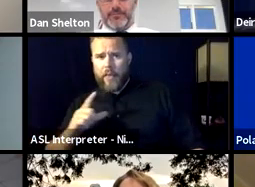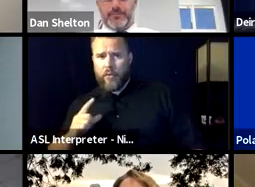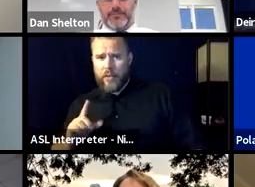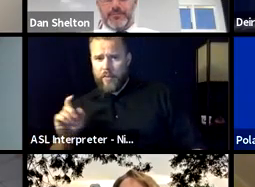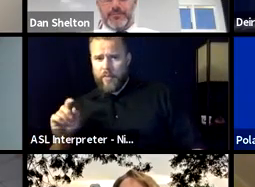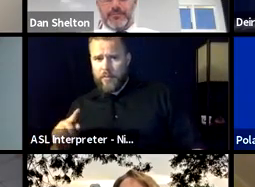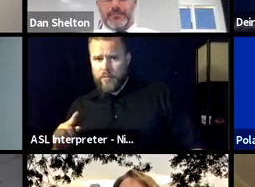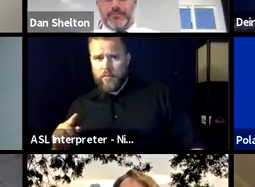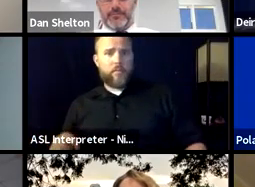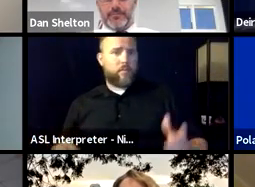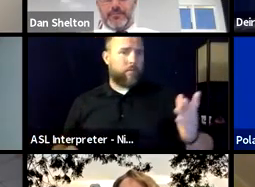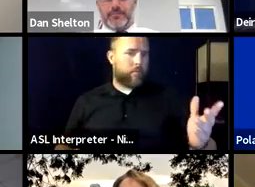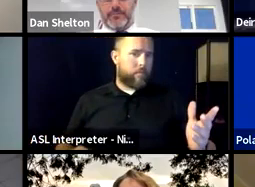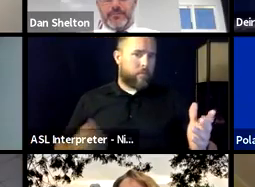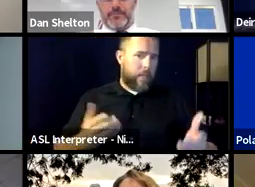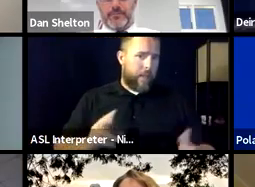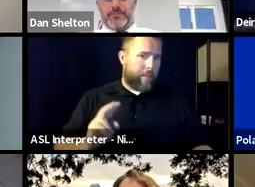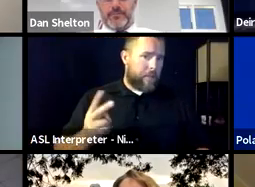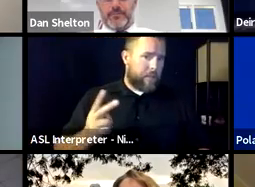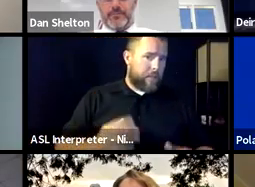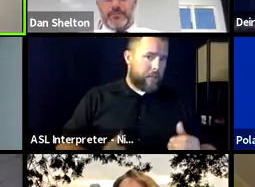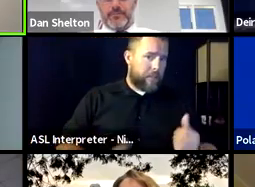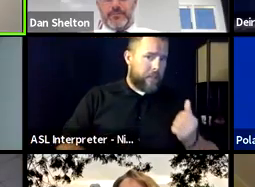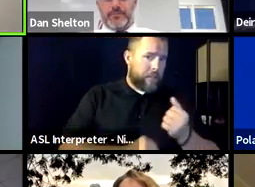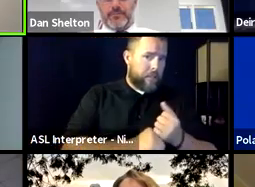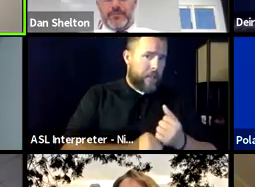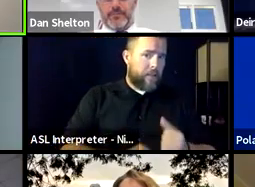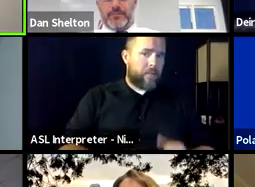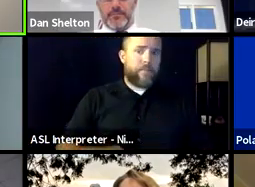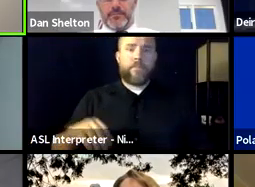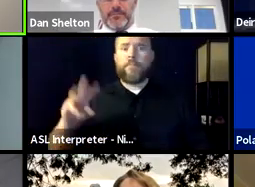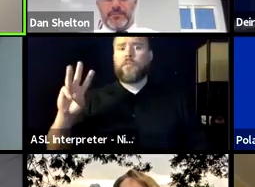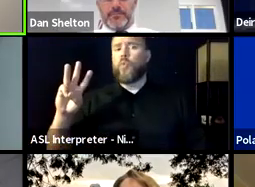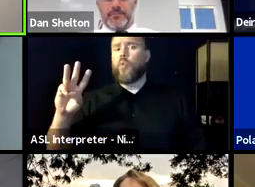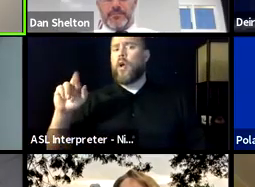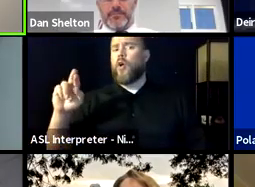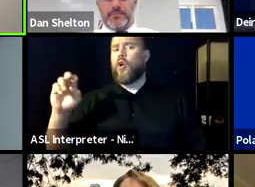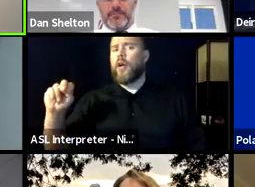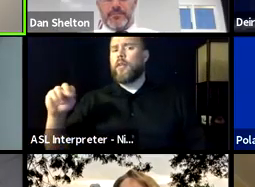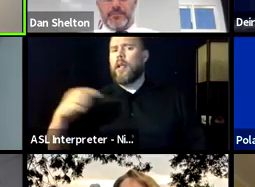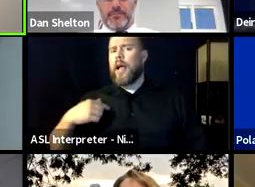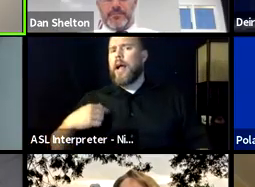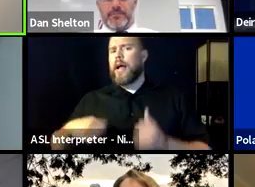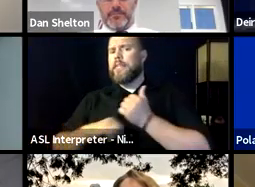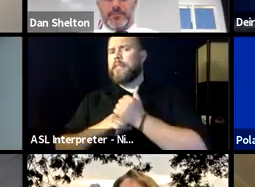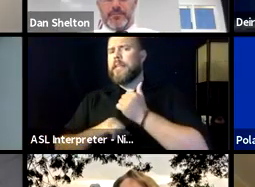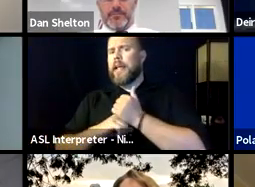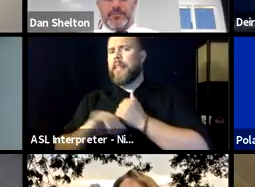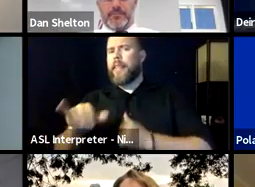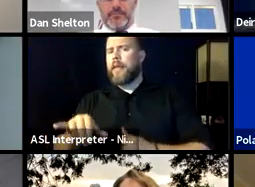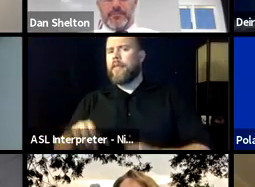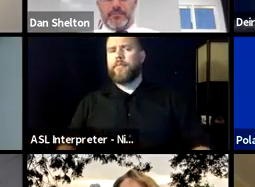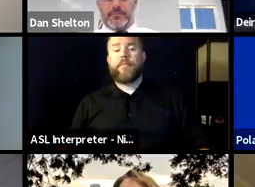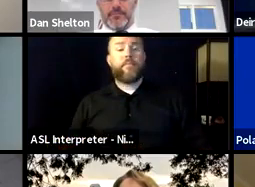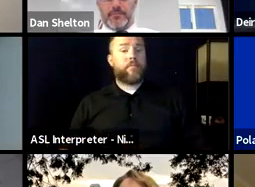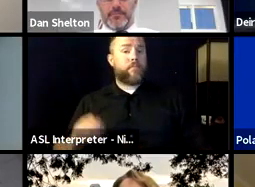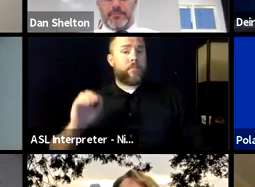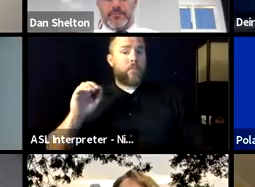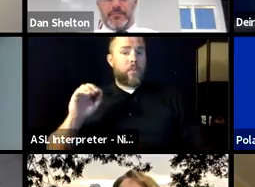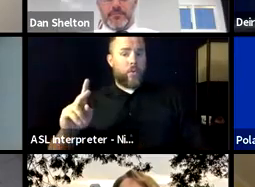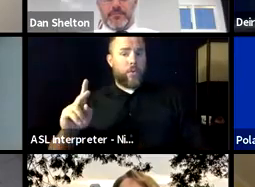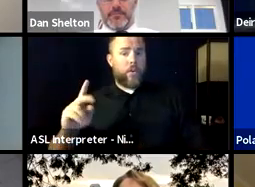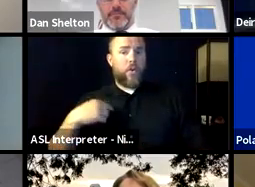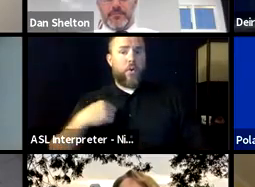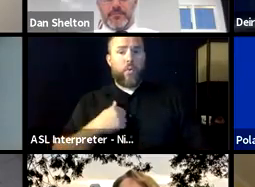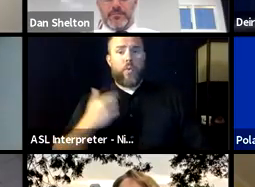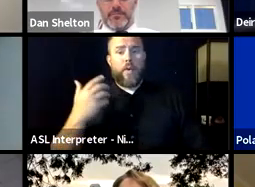Do I have a second? This is Warren Howell, I second. Okay. It has been moved and